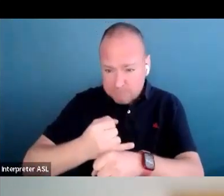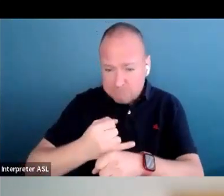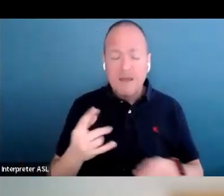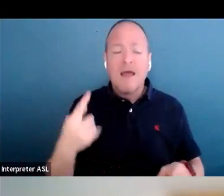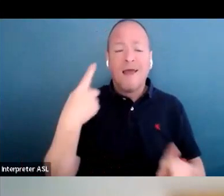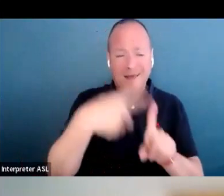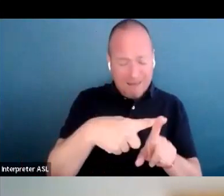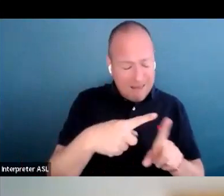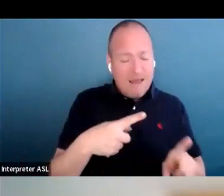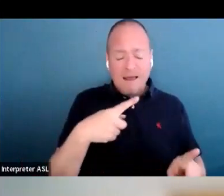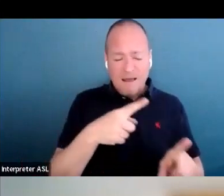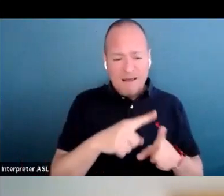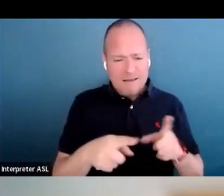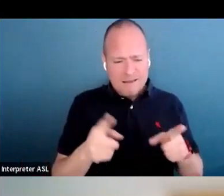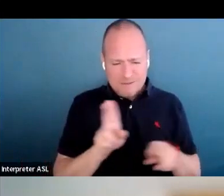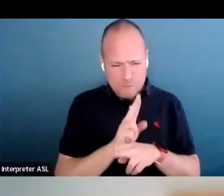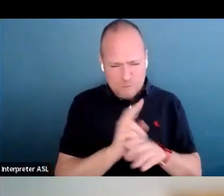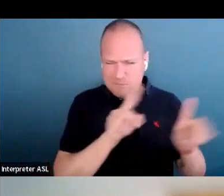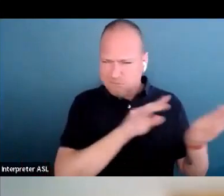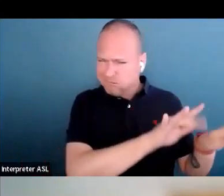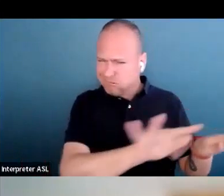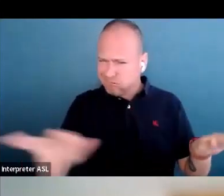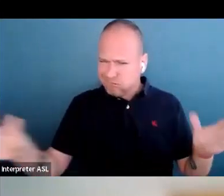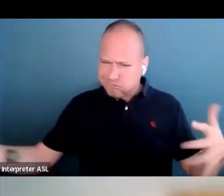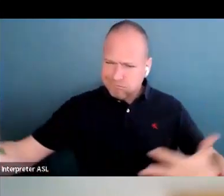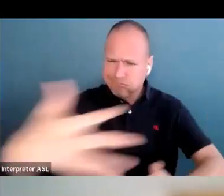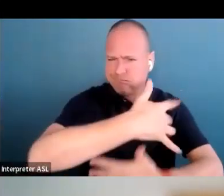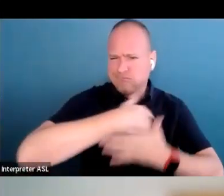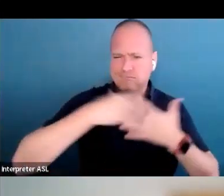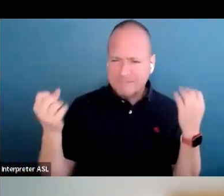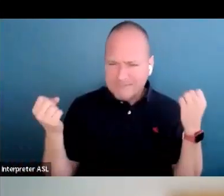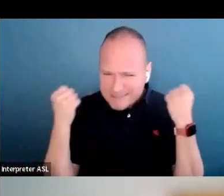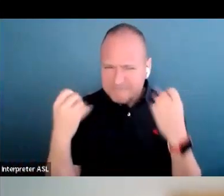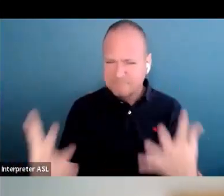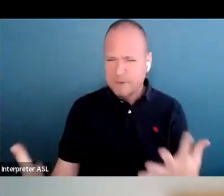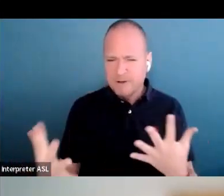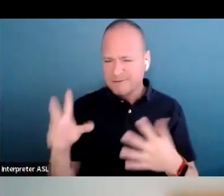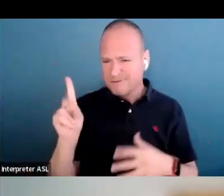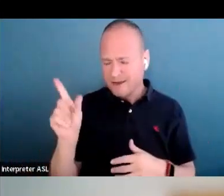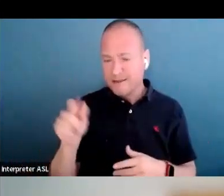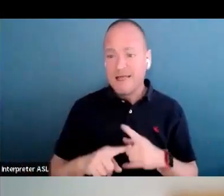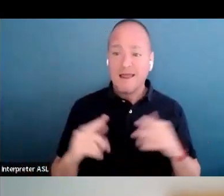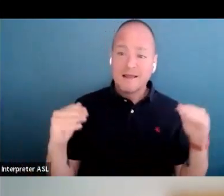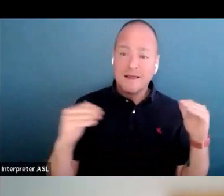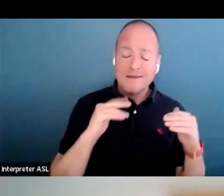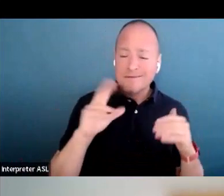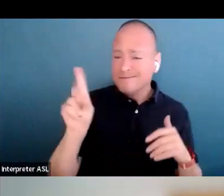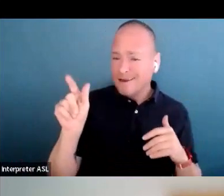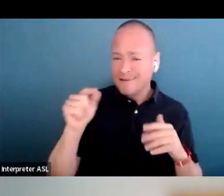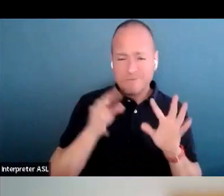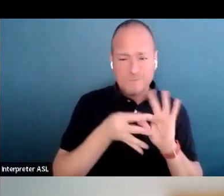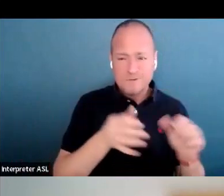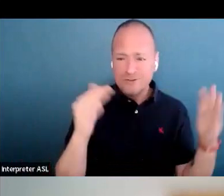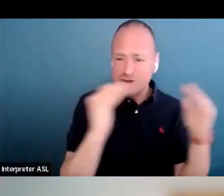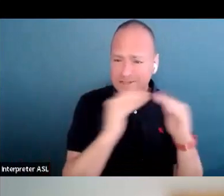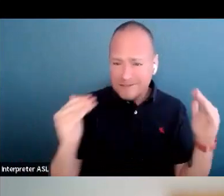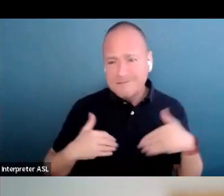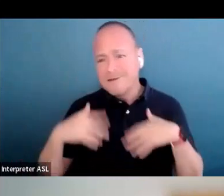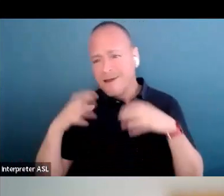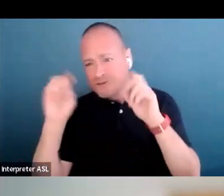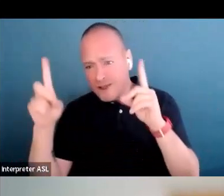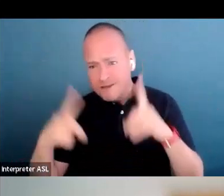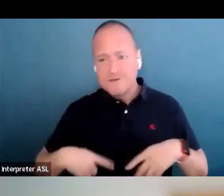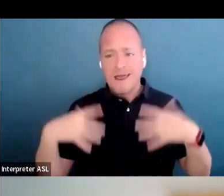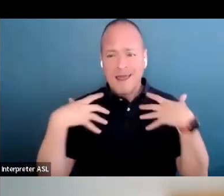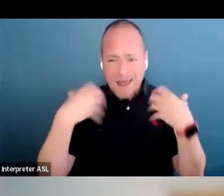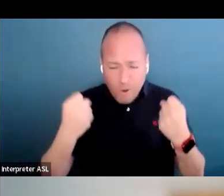much cross-cutting demographic information as possible. Data on justice, education, health, benefits, and more could be at